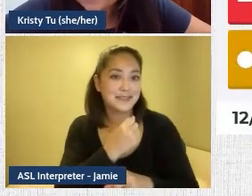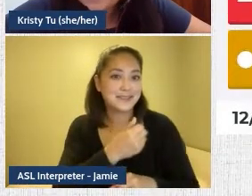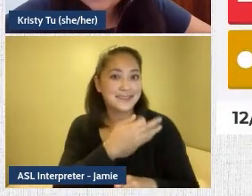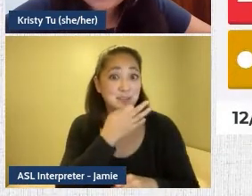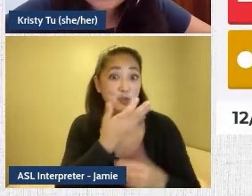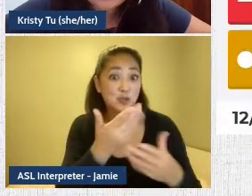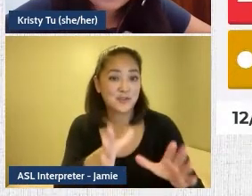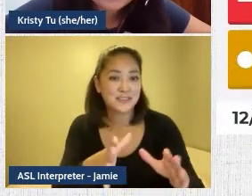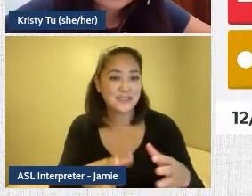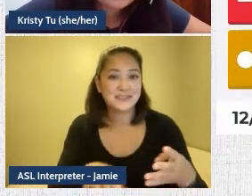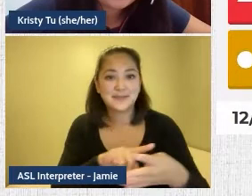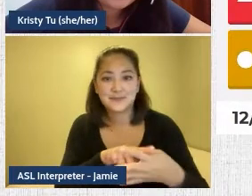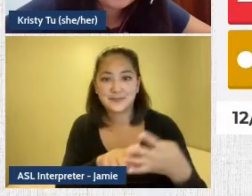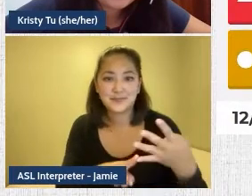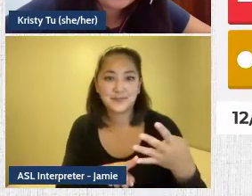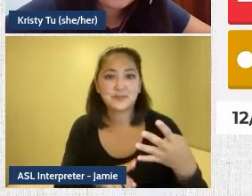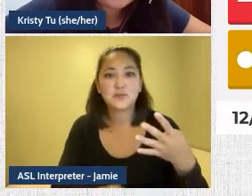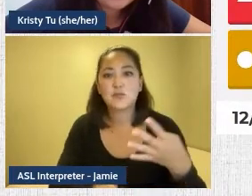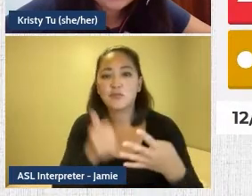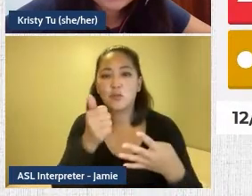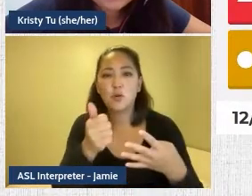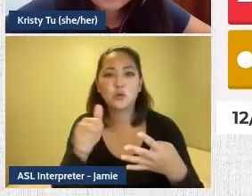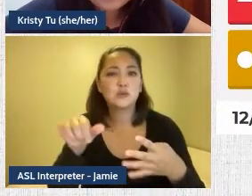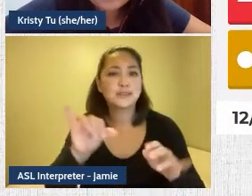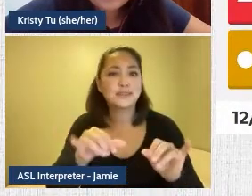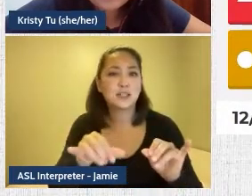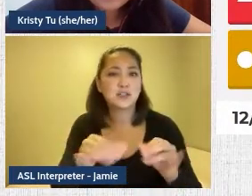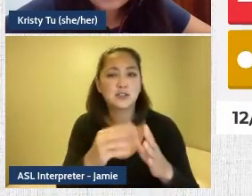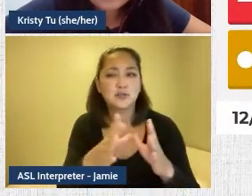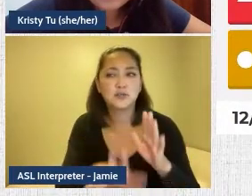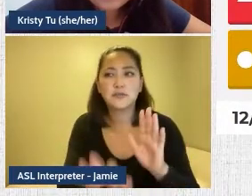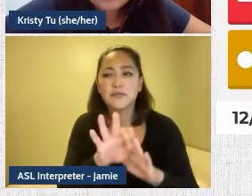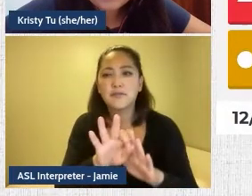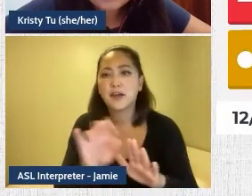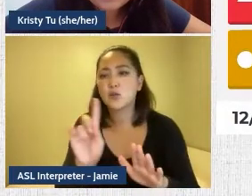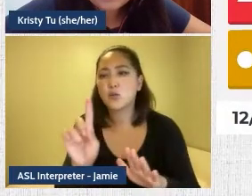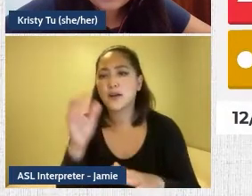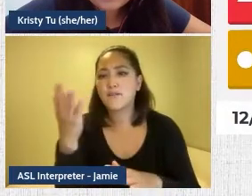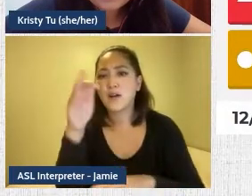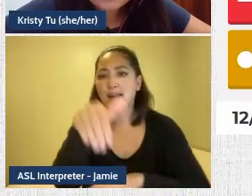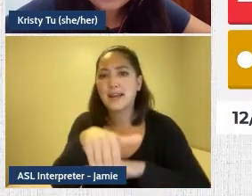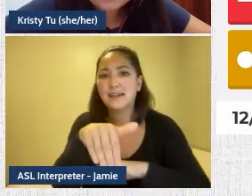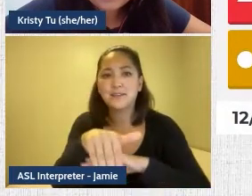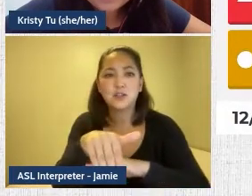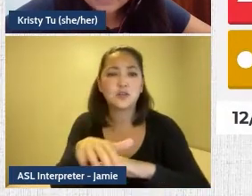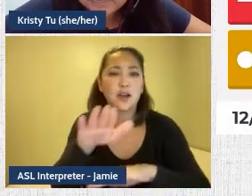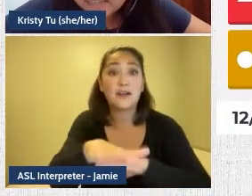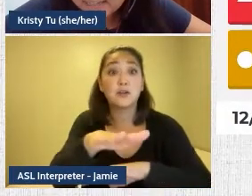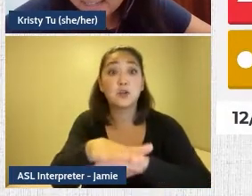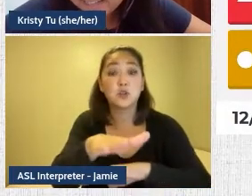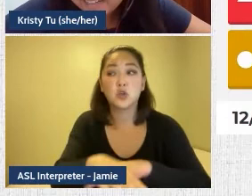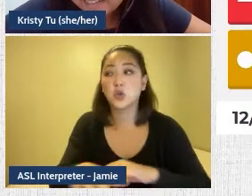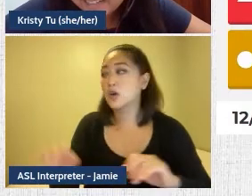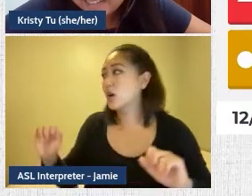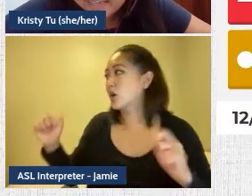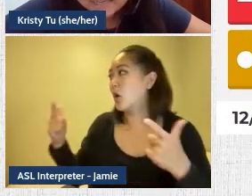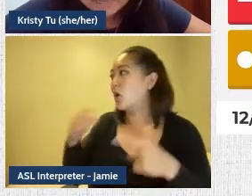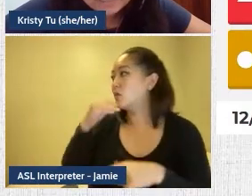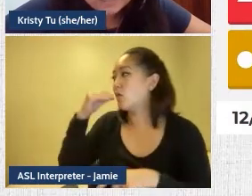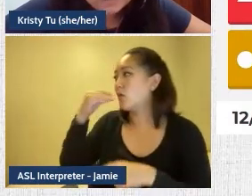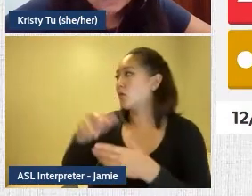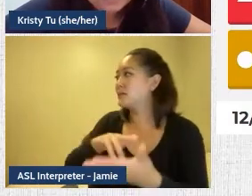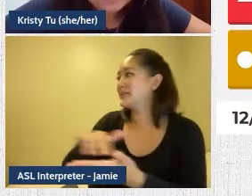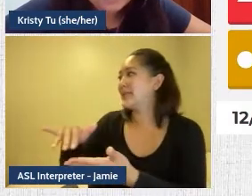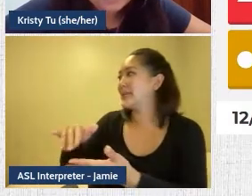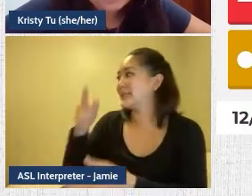will you find most engineering students on a Friday afternoon? They're all at home studying. At home studying?